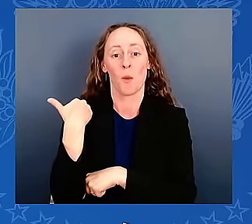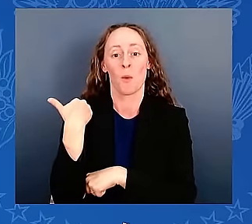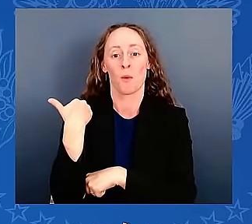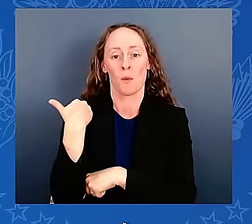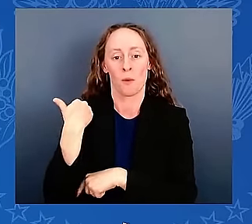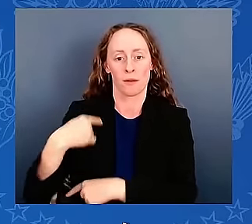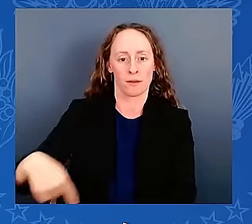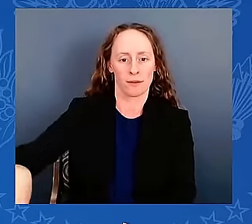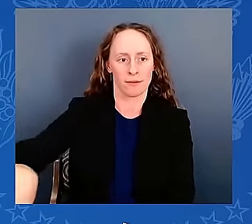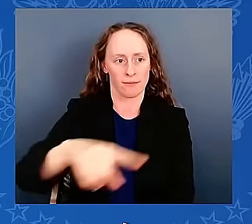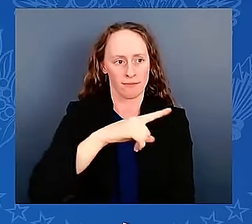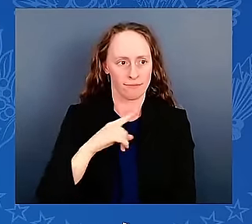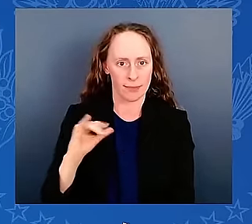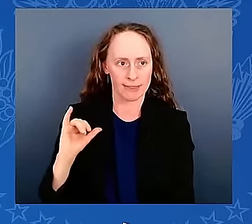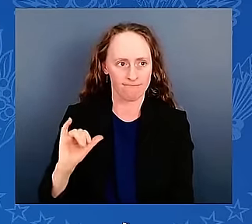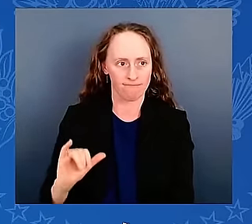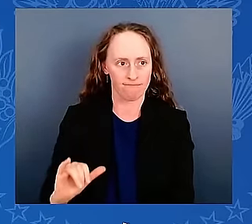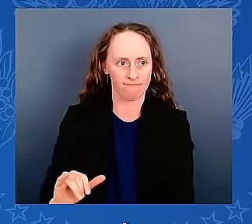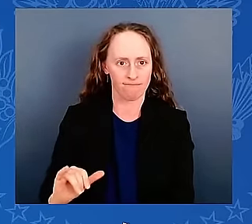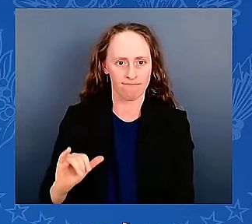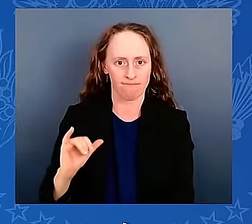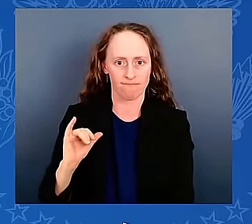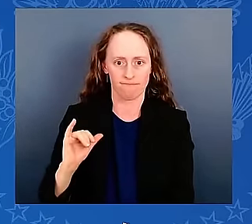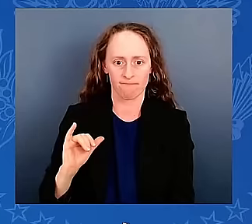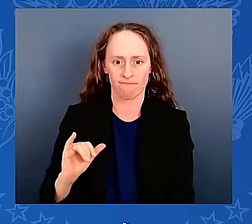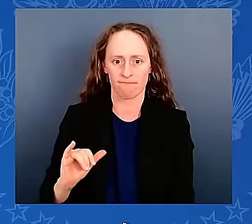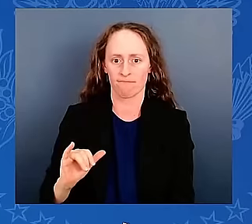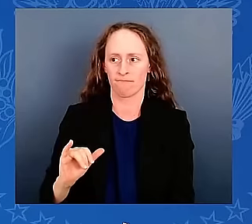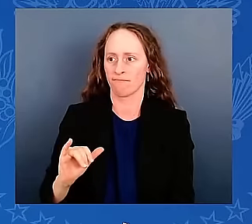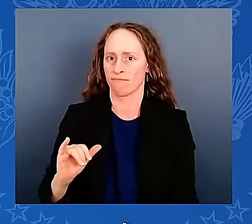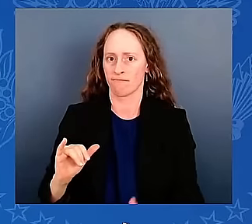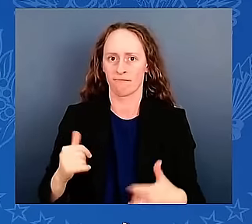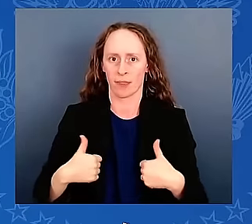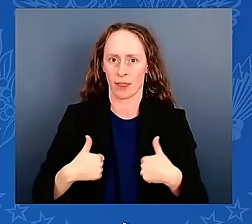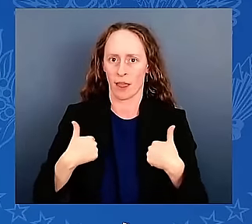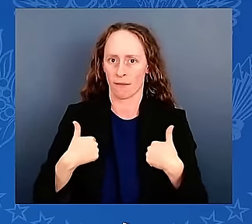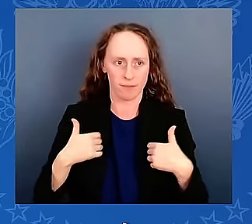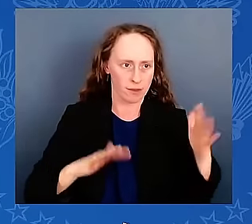them, but was all too familiar to us.